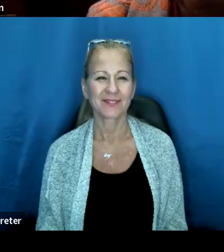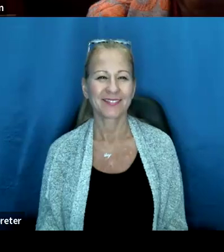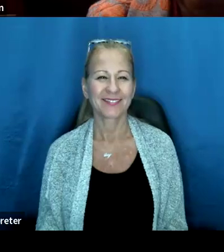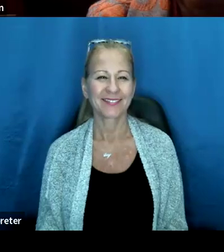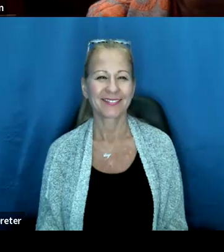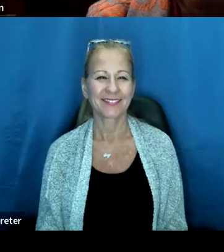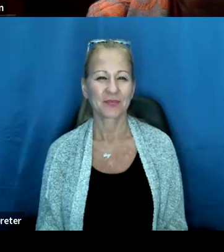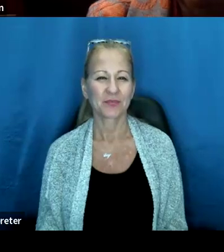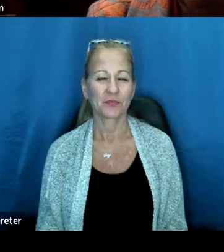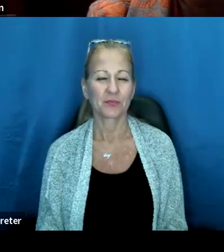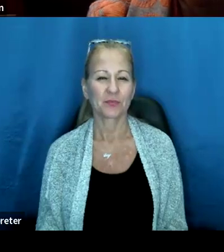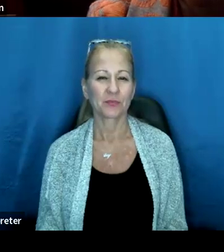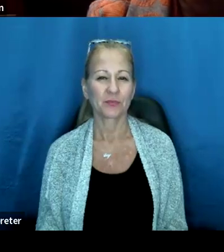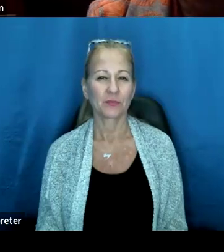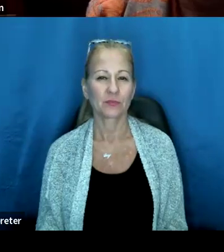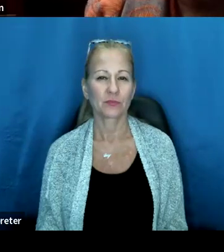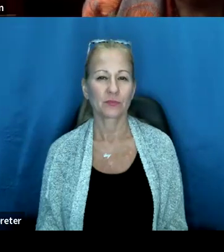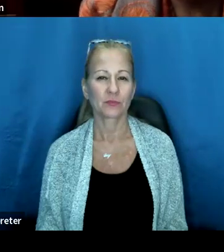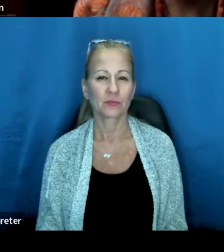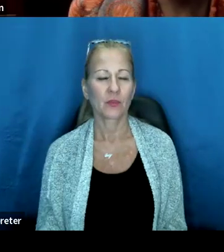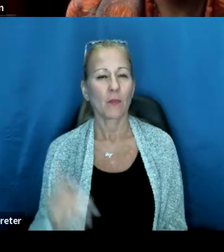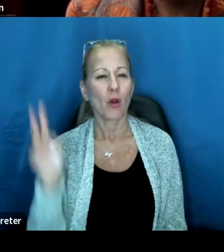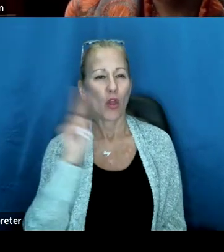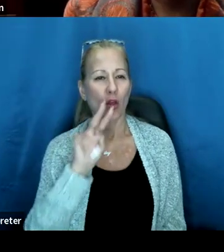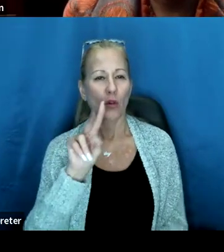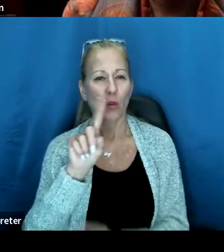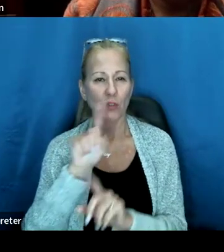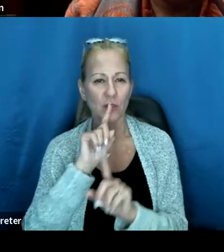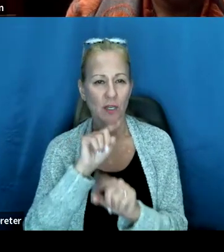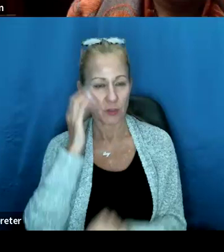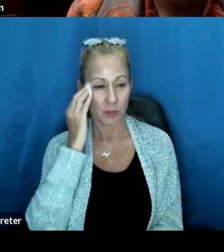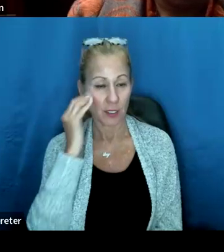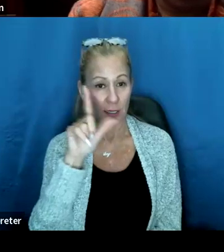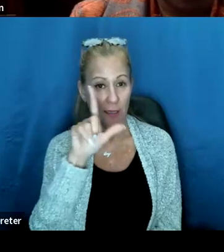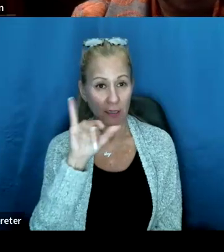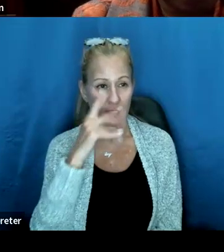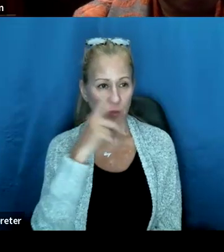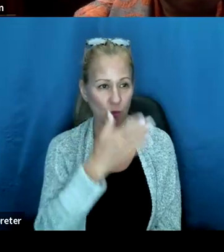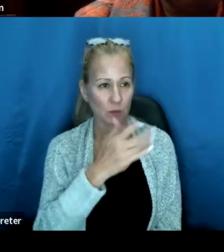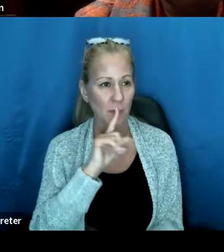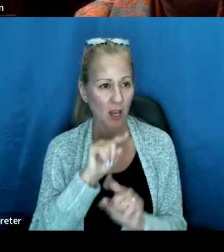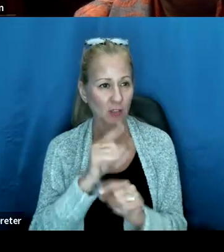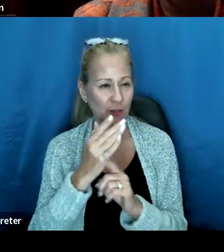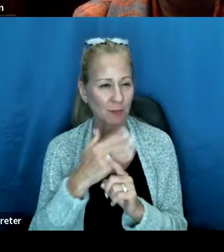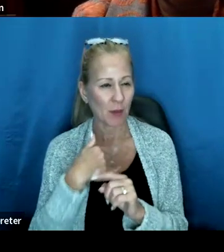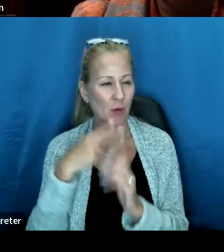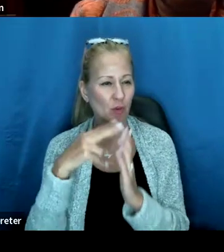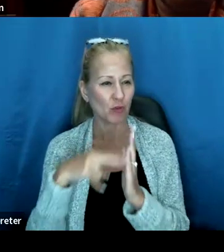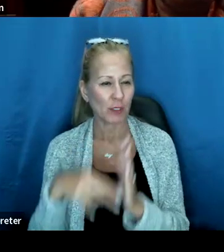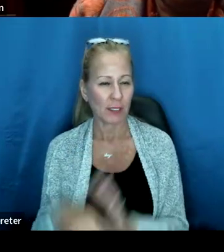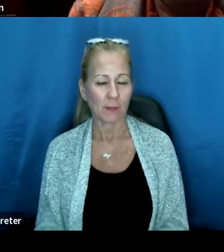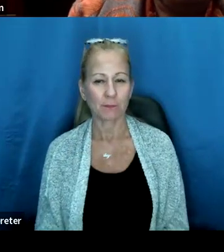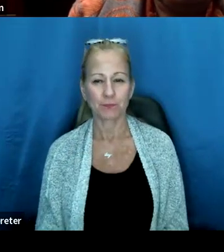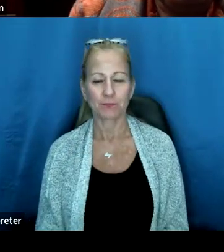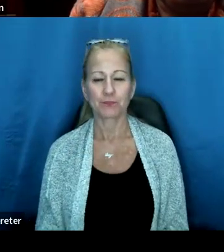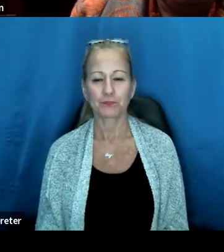Awesome. And I'm going to go into the Q&A. Liz, I saw you already answered some, but I just want to read them out loud and